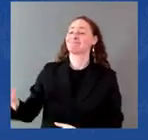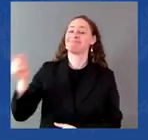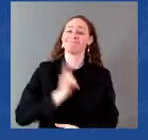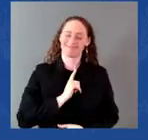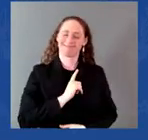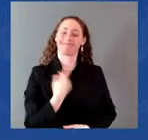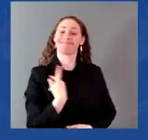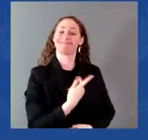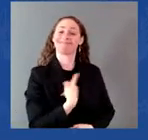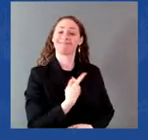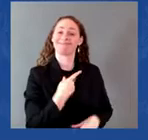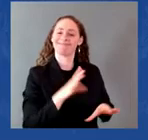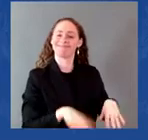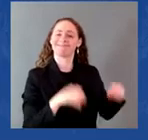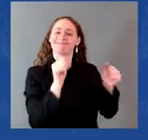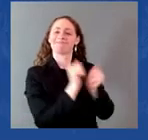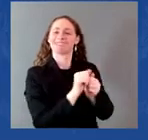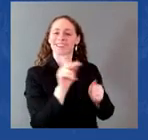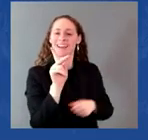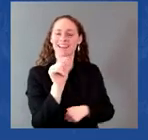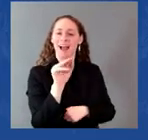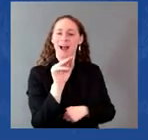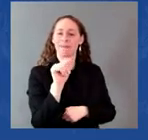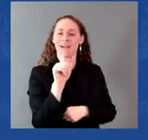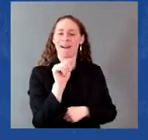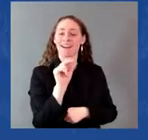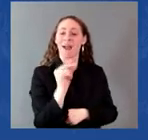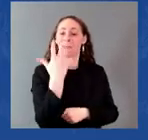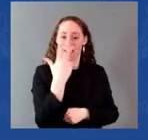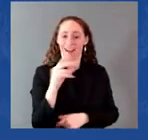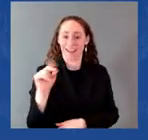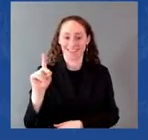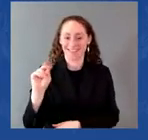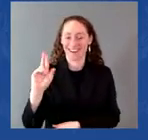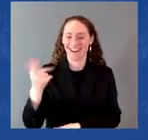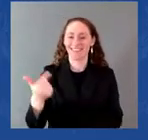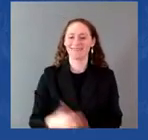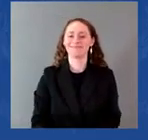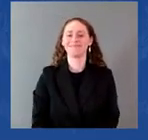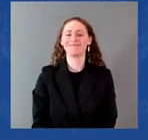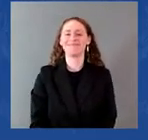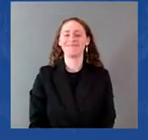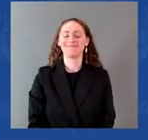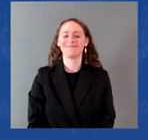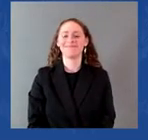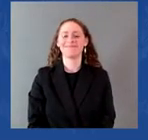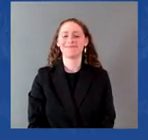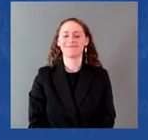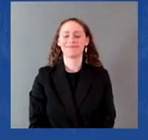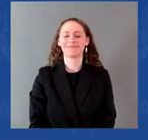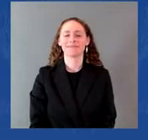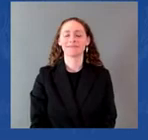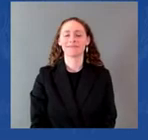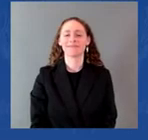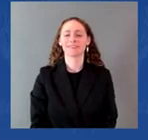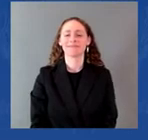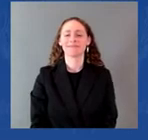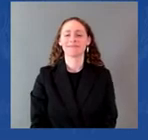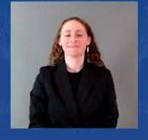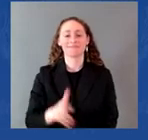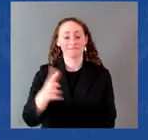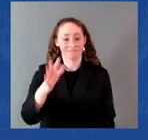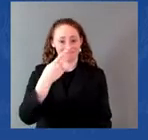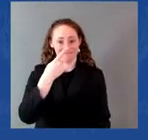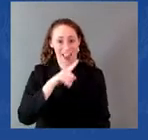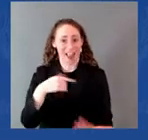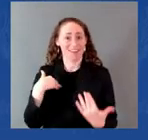excuse the point of personal privilege, we used to say in the Senate, my good friend David Rubenstein in the front row, that's really important, but the most important